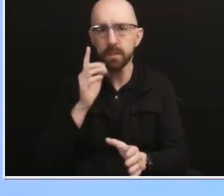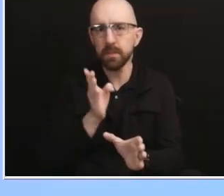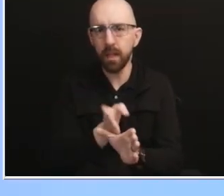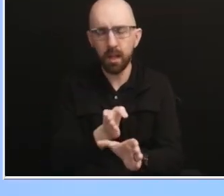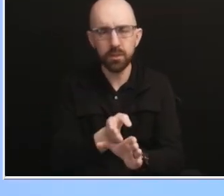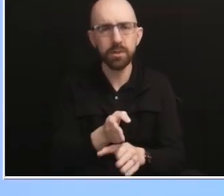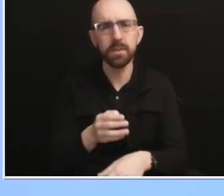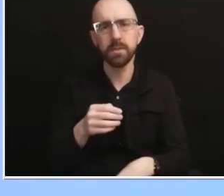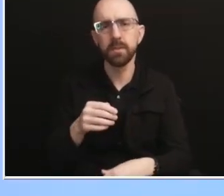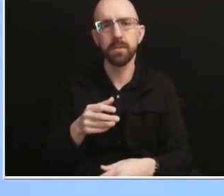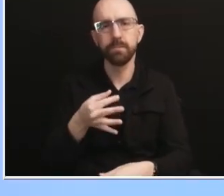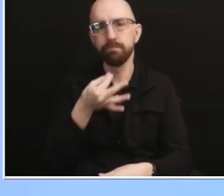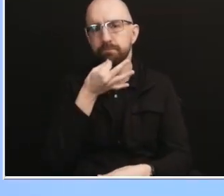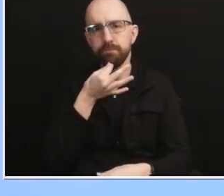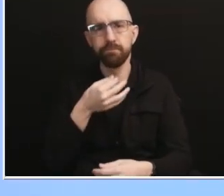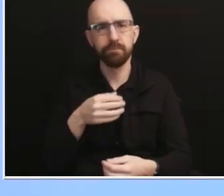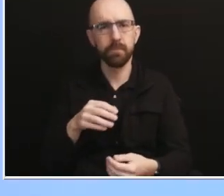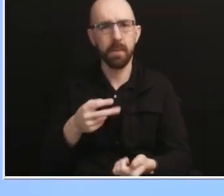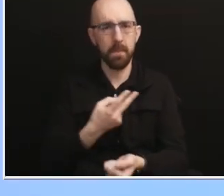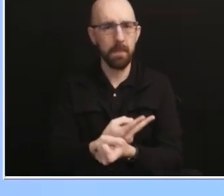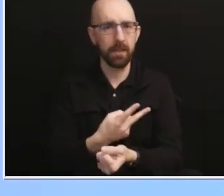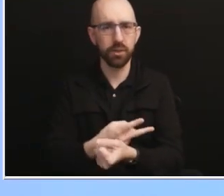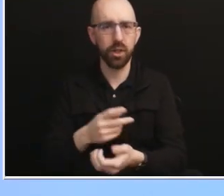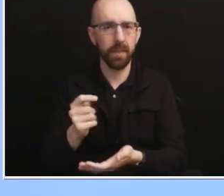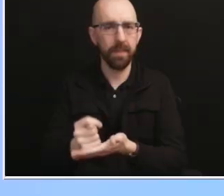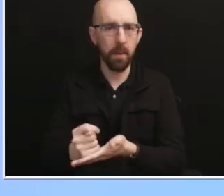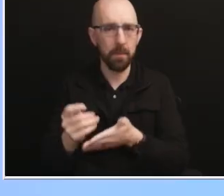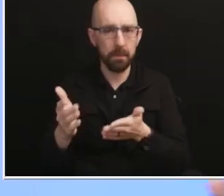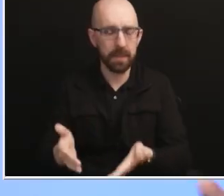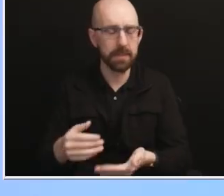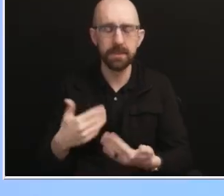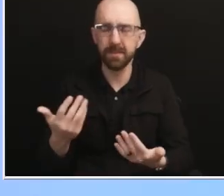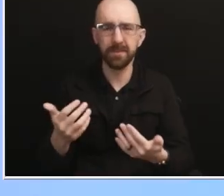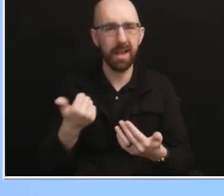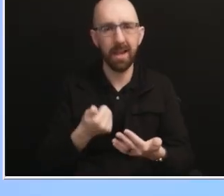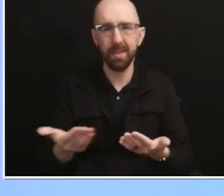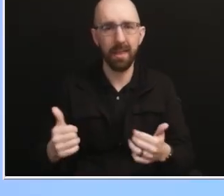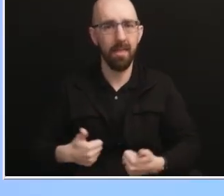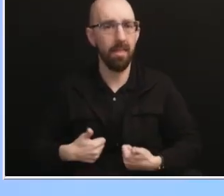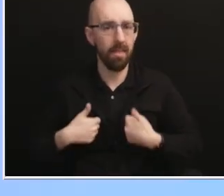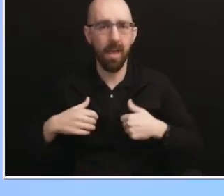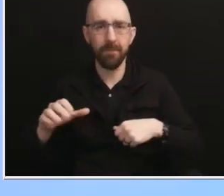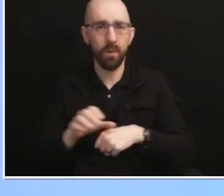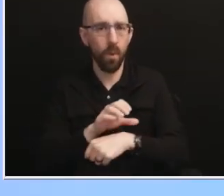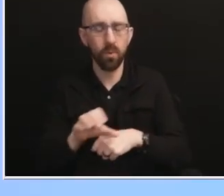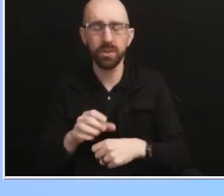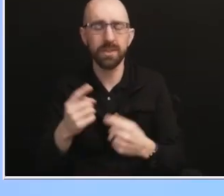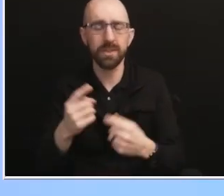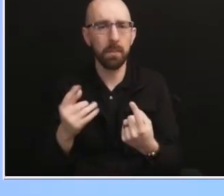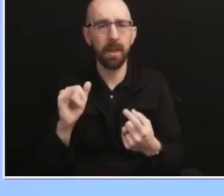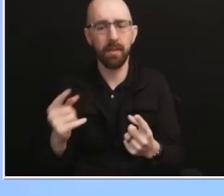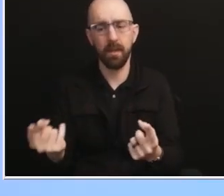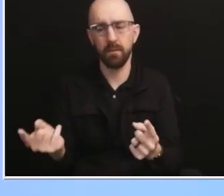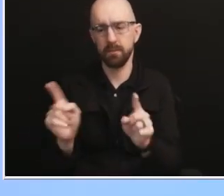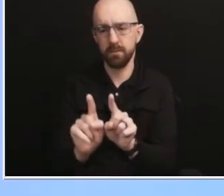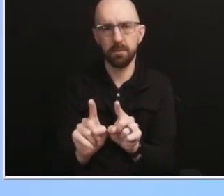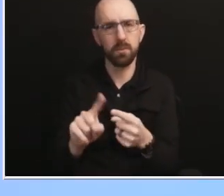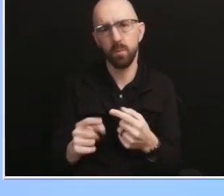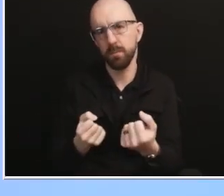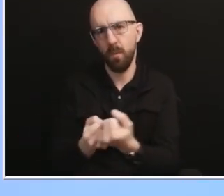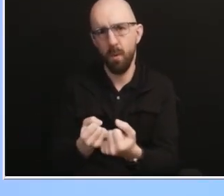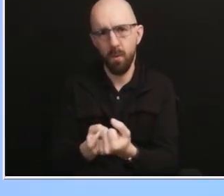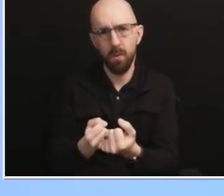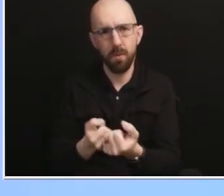level therapist, anything, life coach, somebody that's there to support you and help